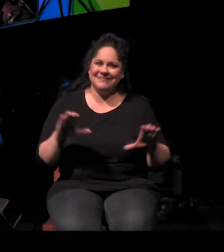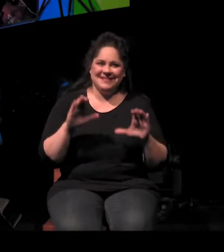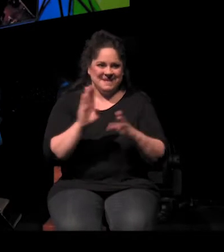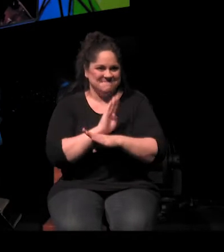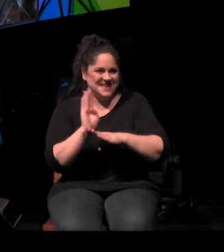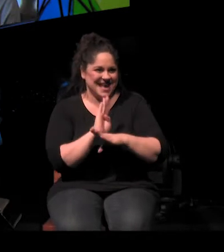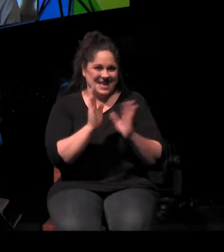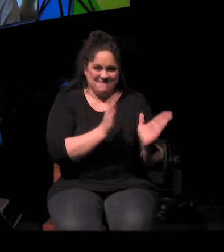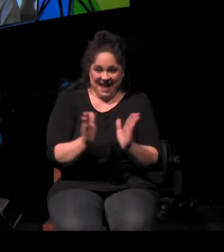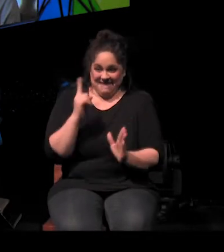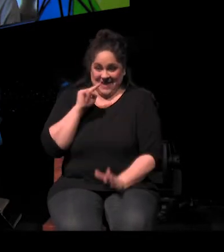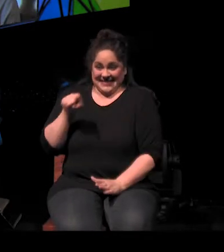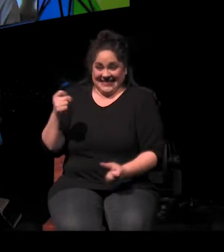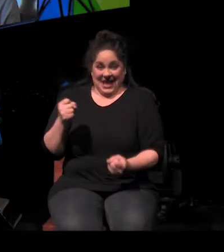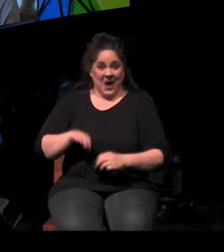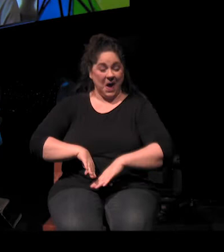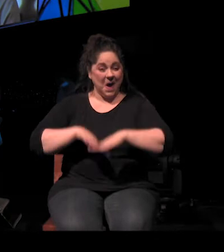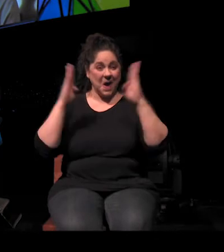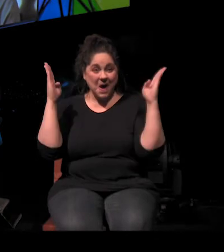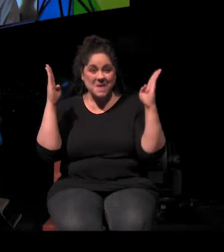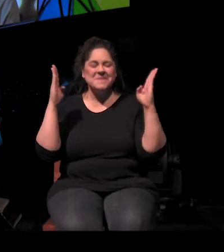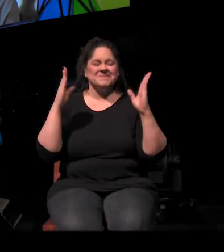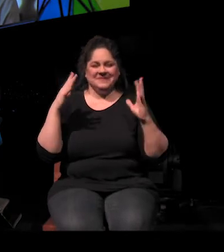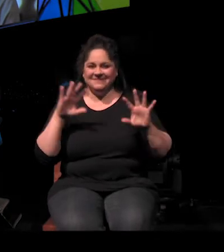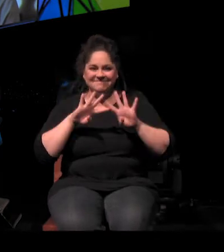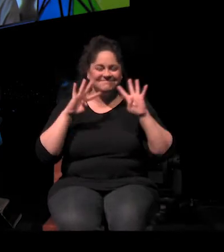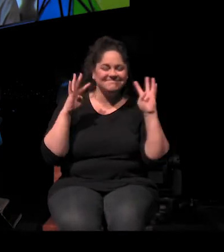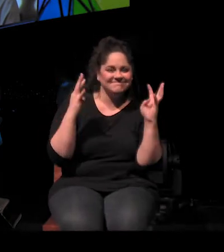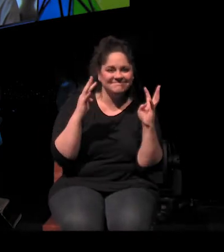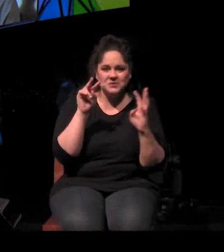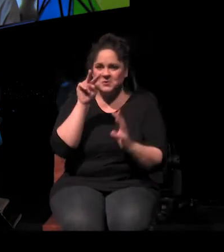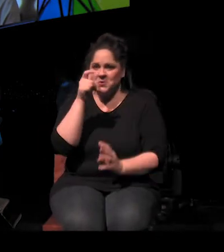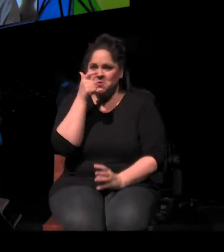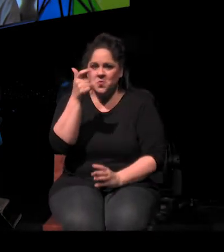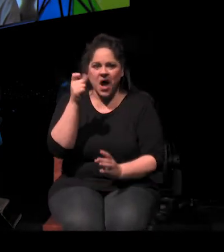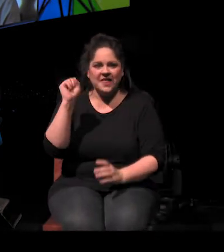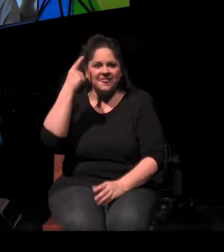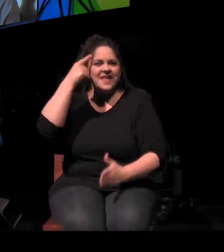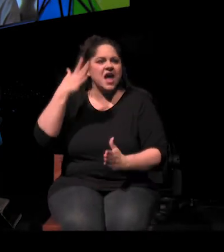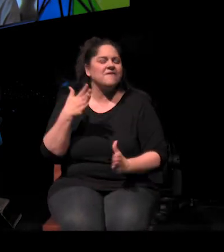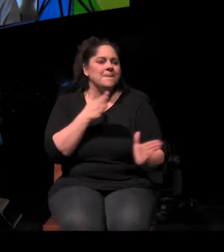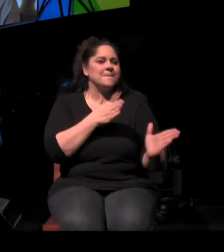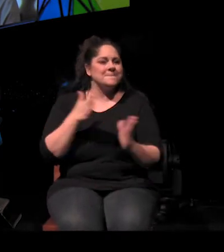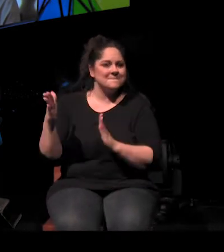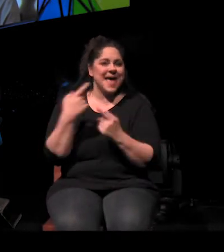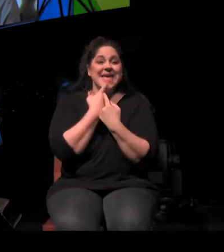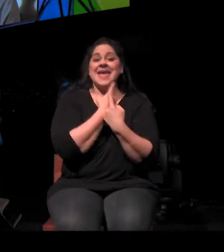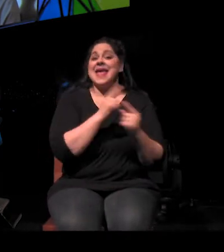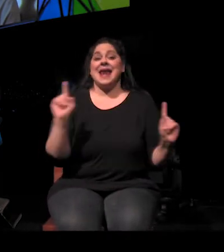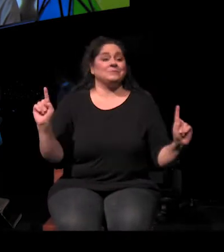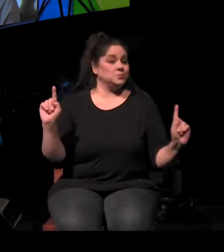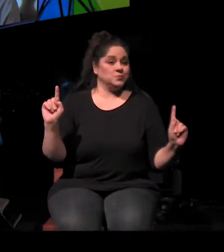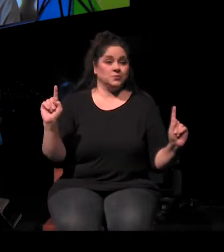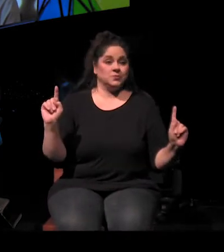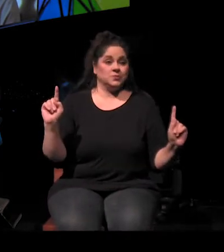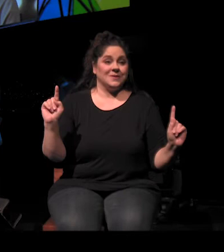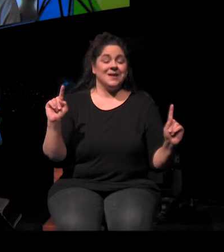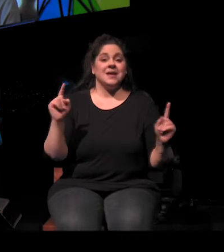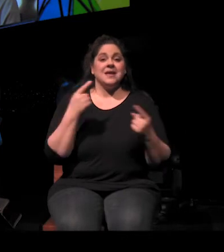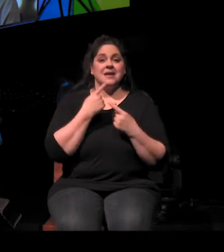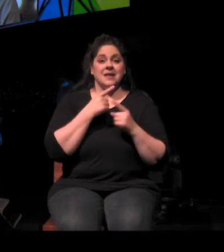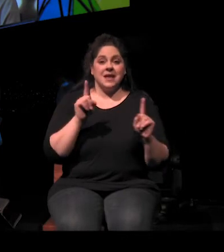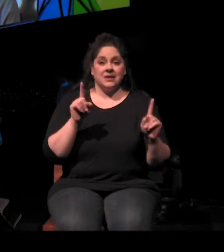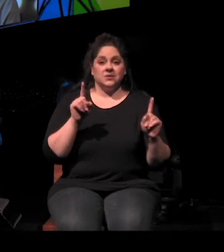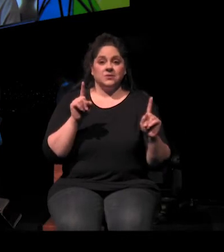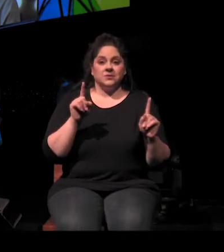night. We huddled together to watch the governor, and what we heard announced, we knew we needed to